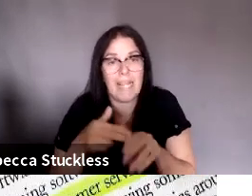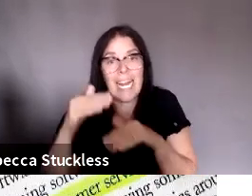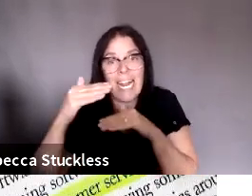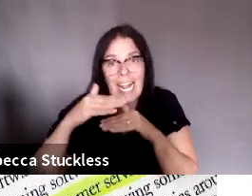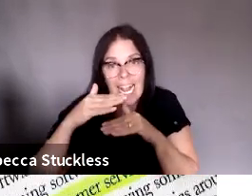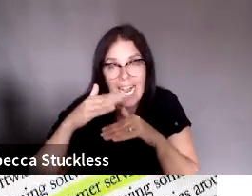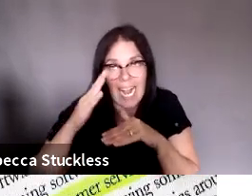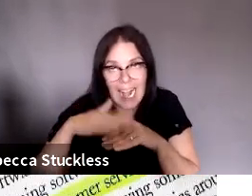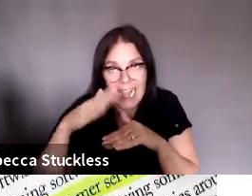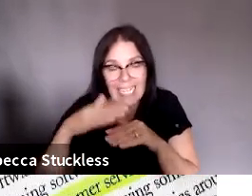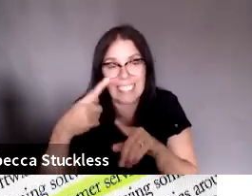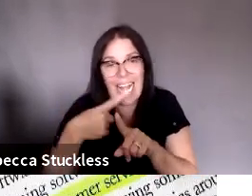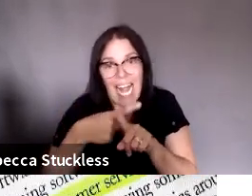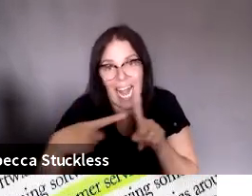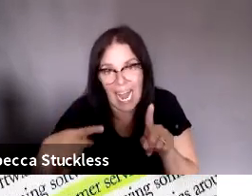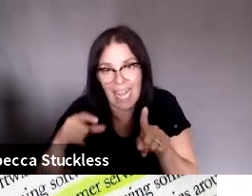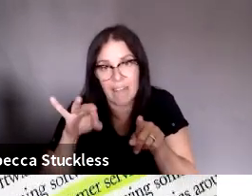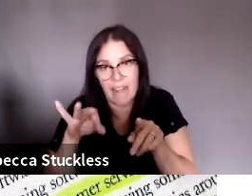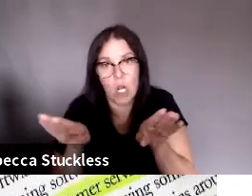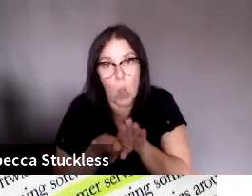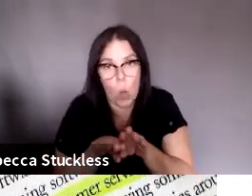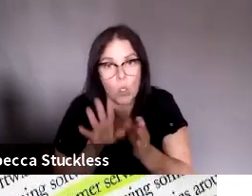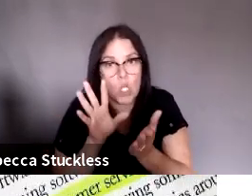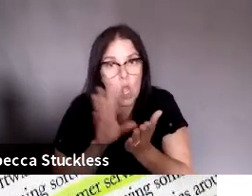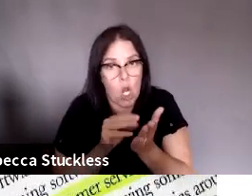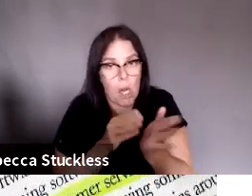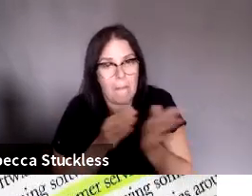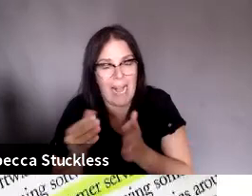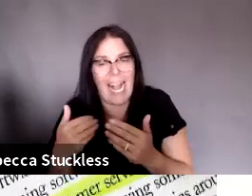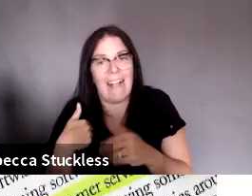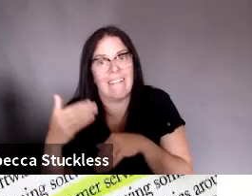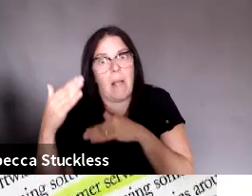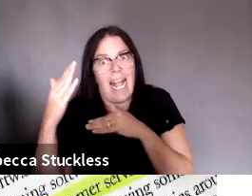our closed learner plans have at least one referral.